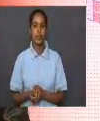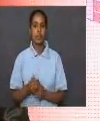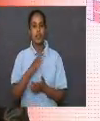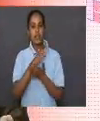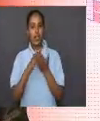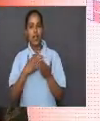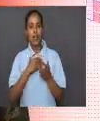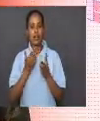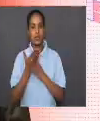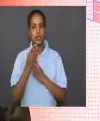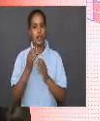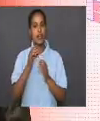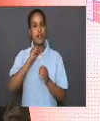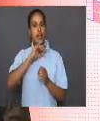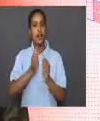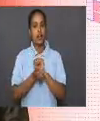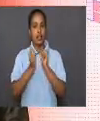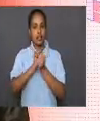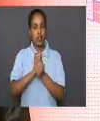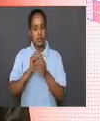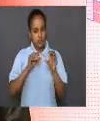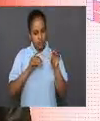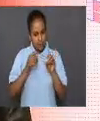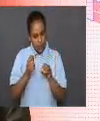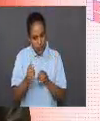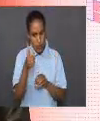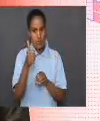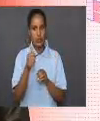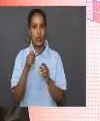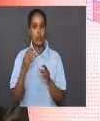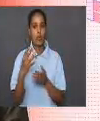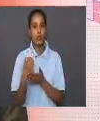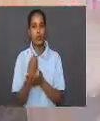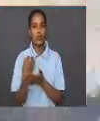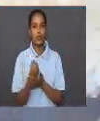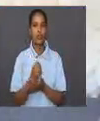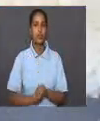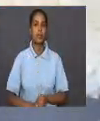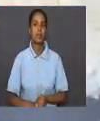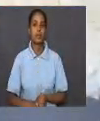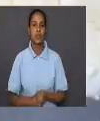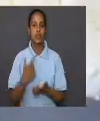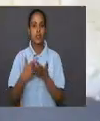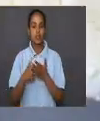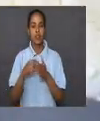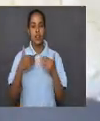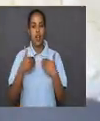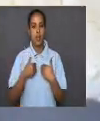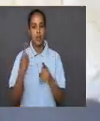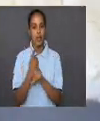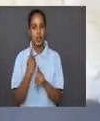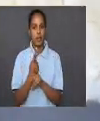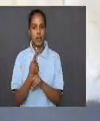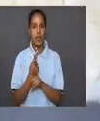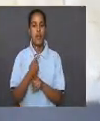Some fat is rancid from the moment it is produced. This can happen